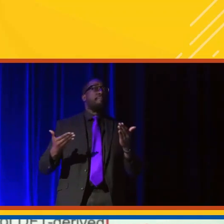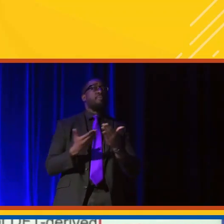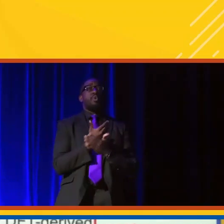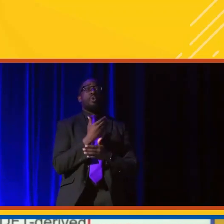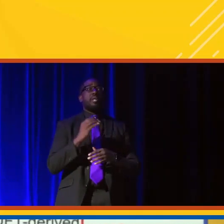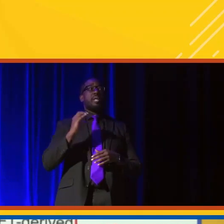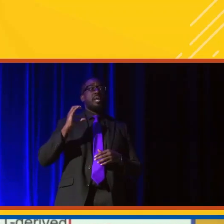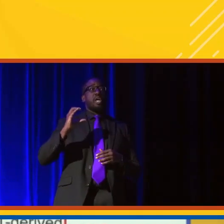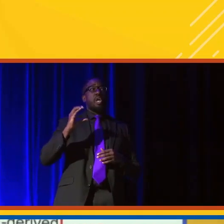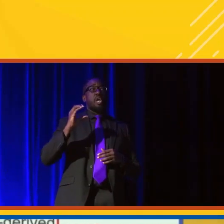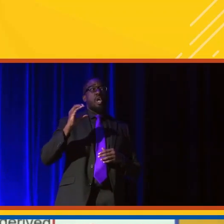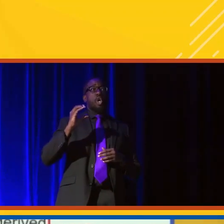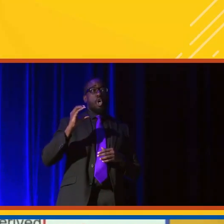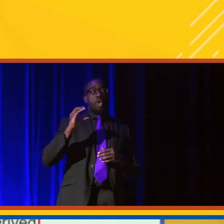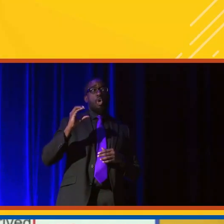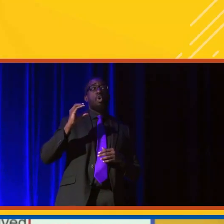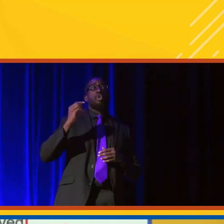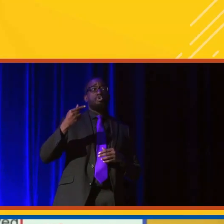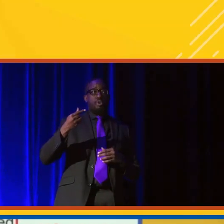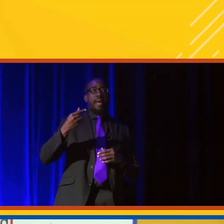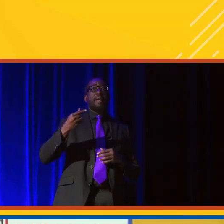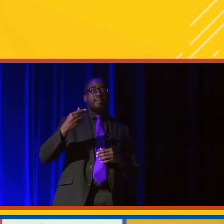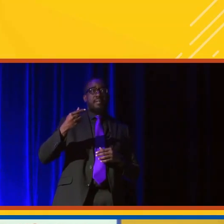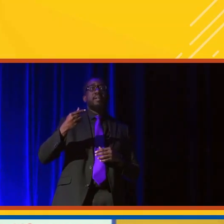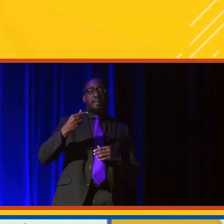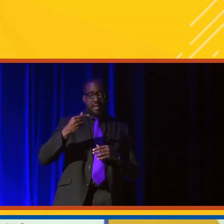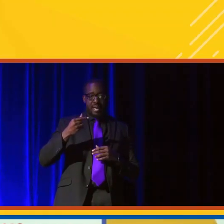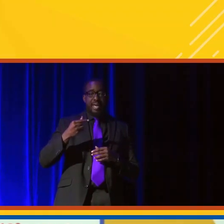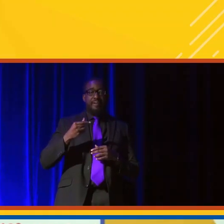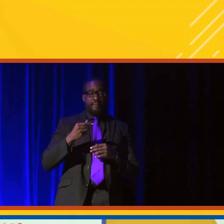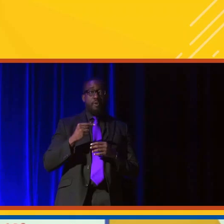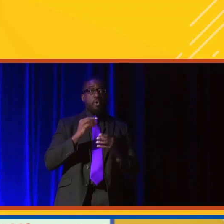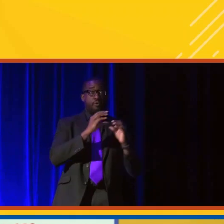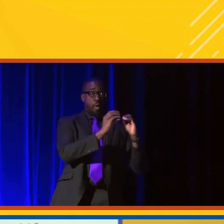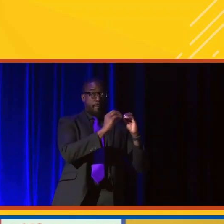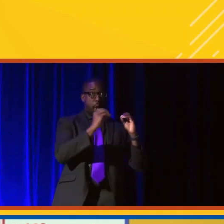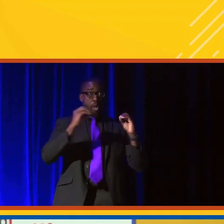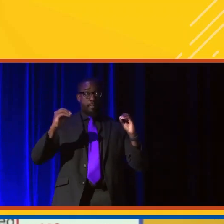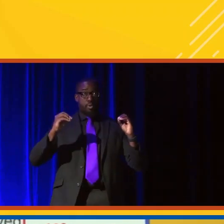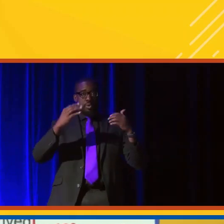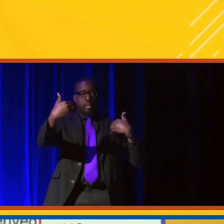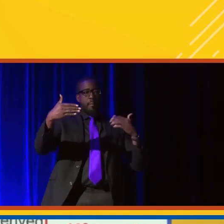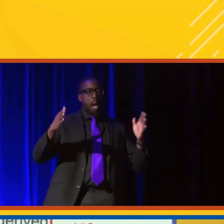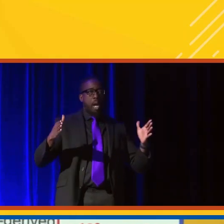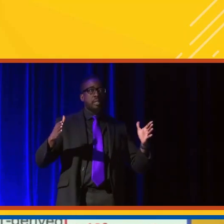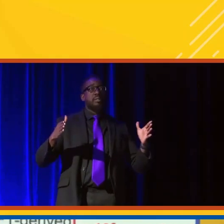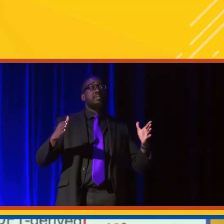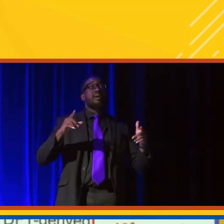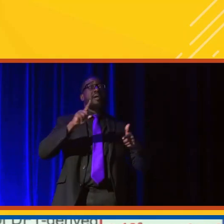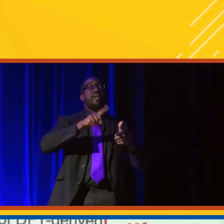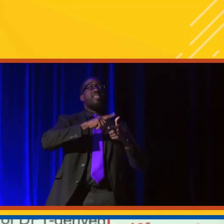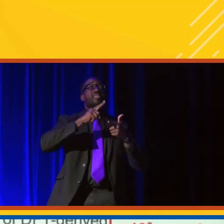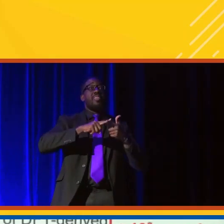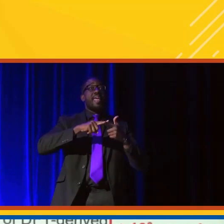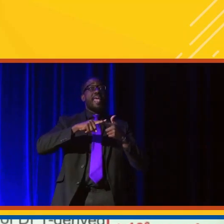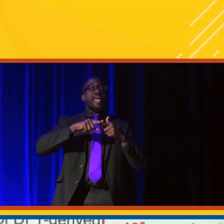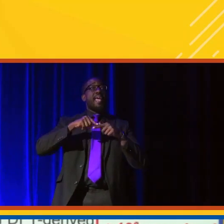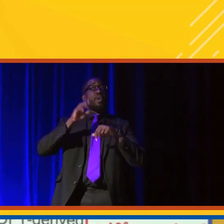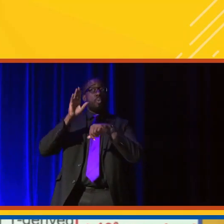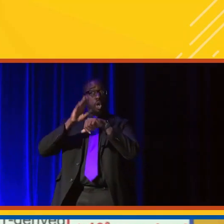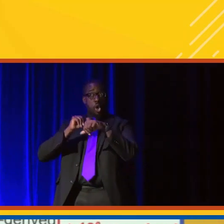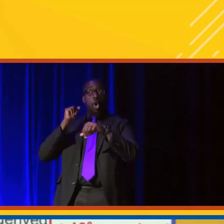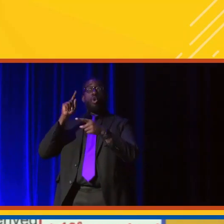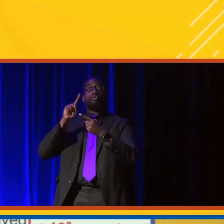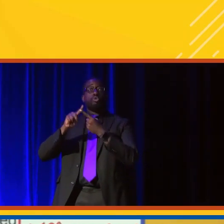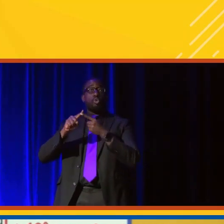like a big coarse-grained simulation of polymers packing in a box. We then call out to our electronically